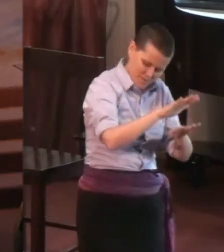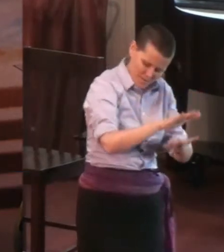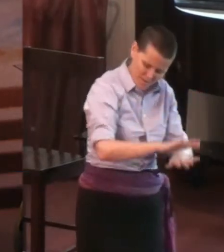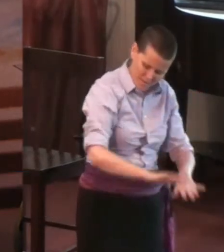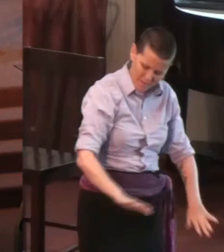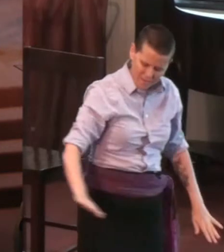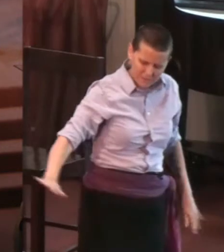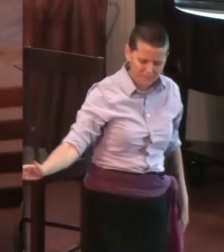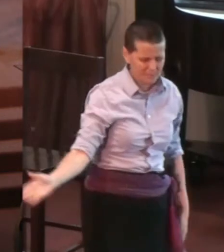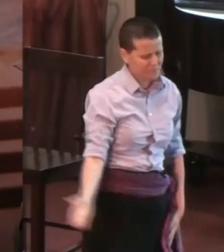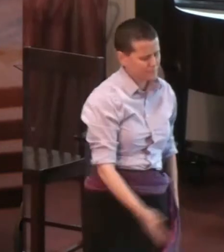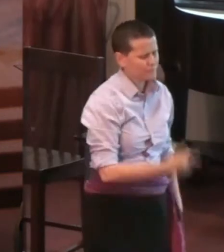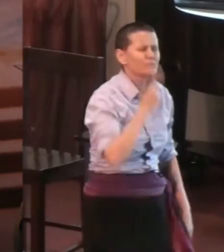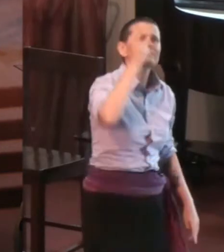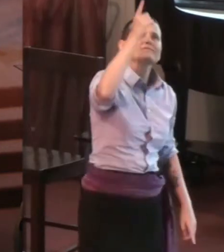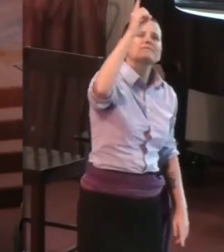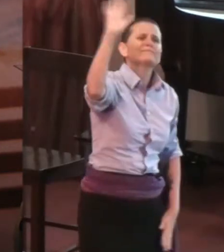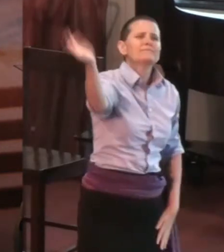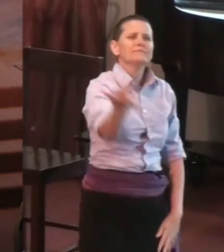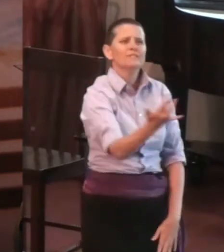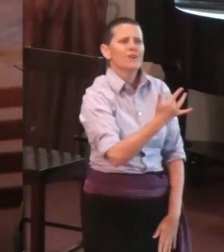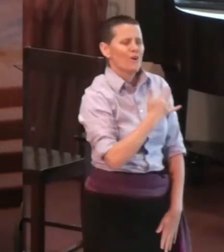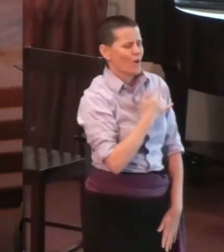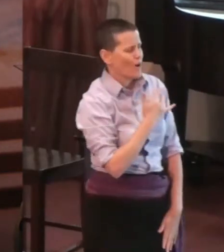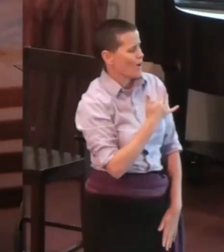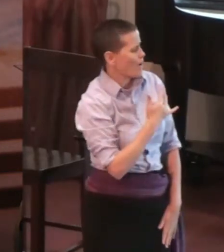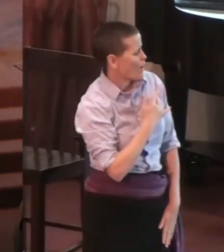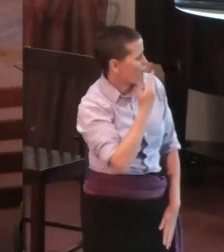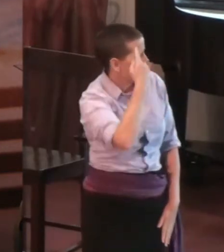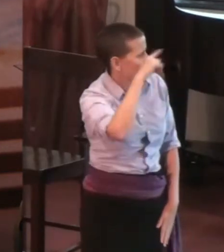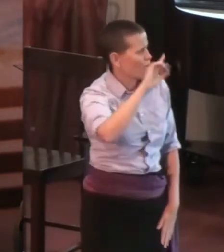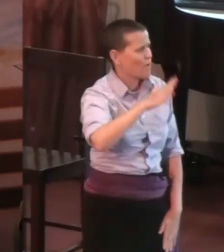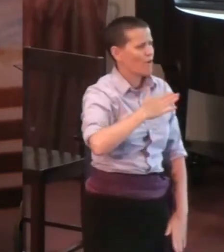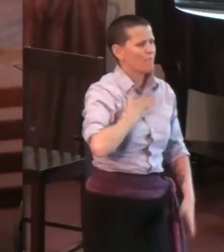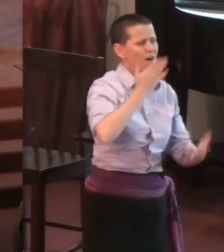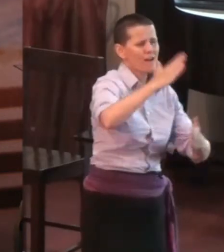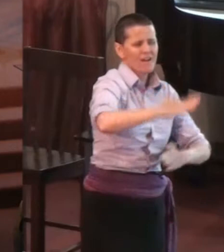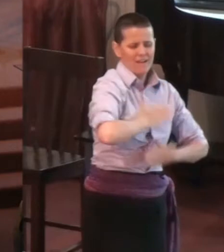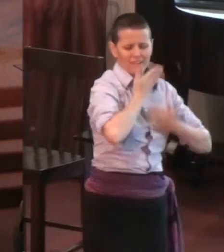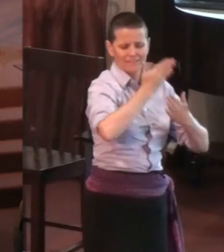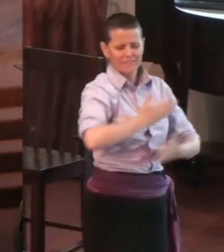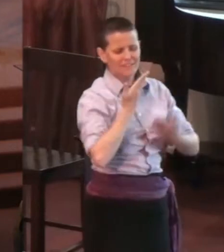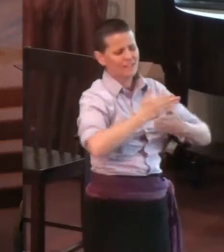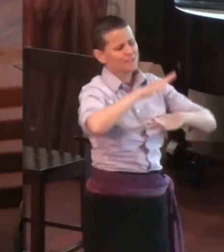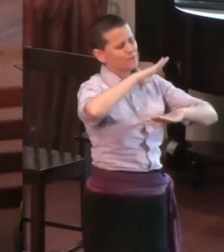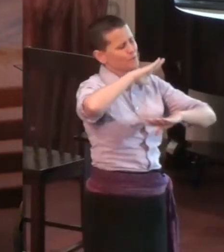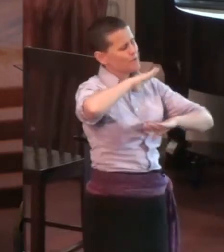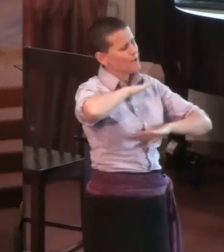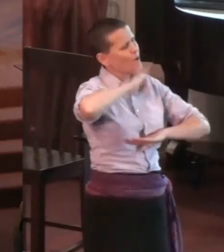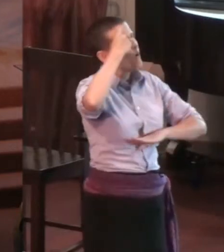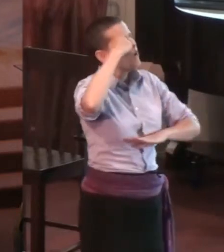You are the heart of my contentment, hope for all I